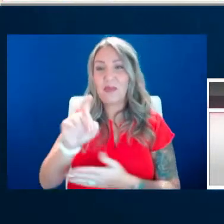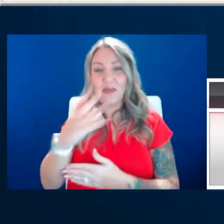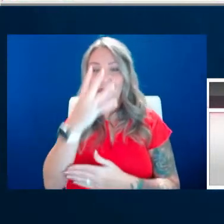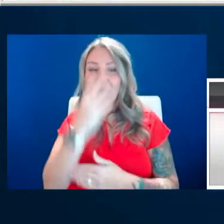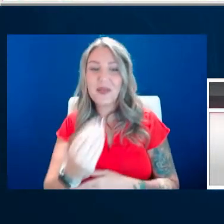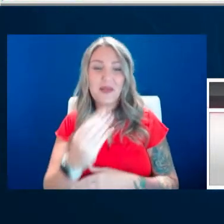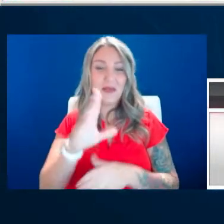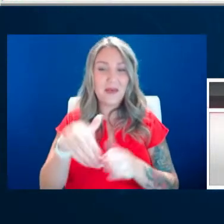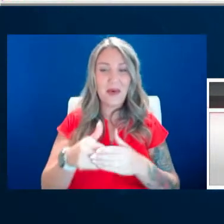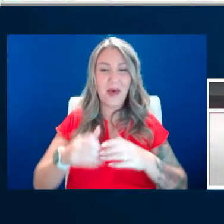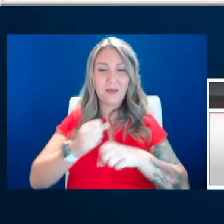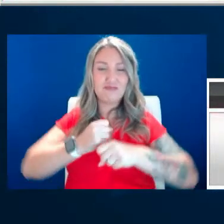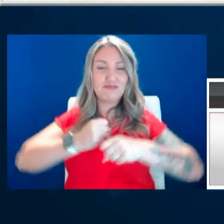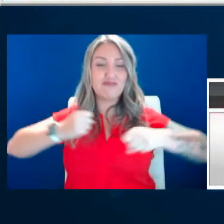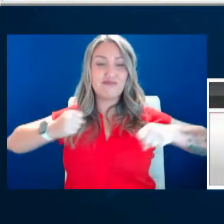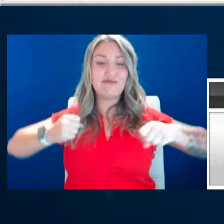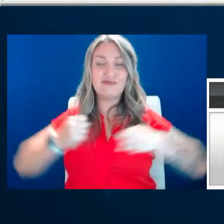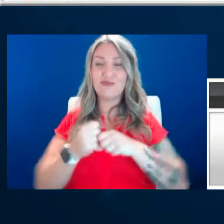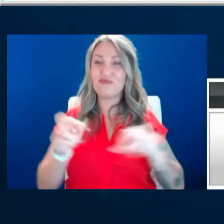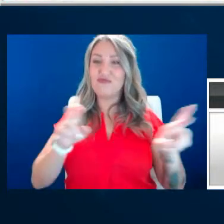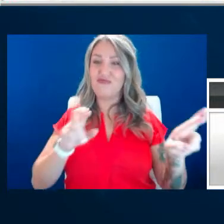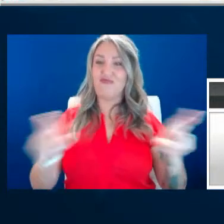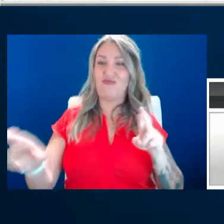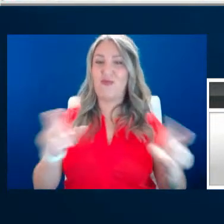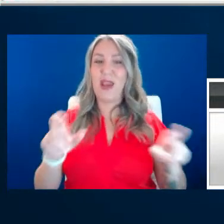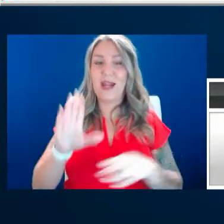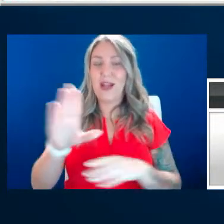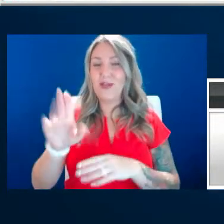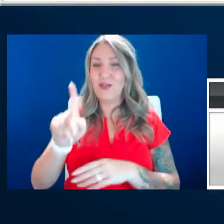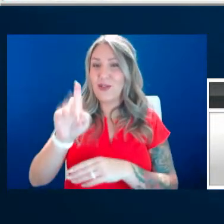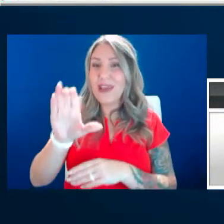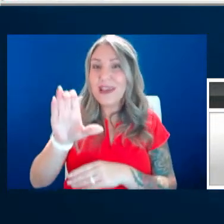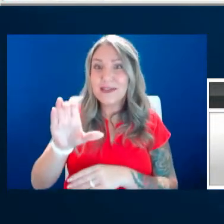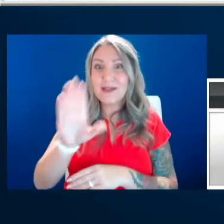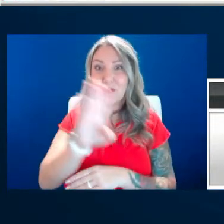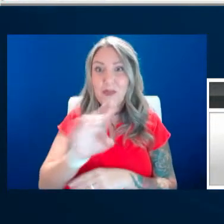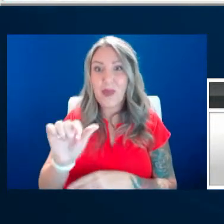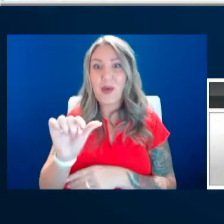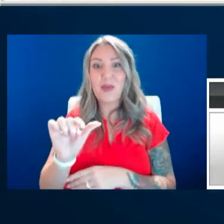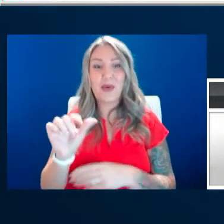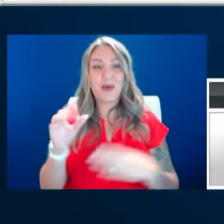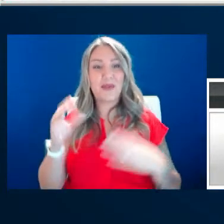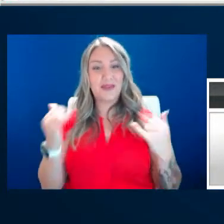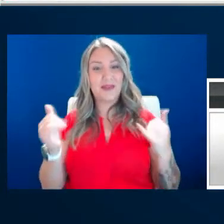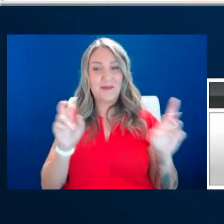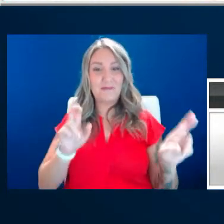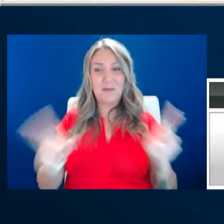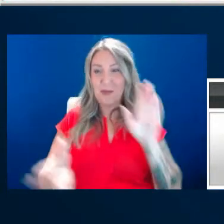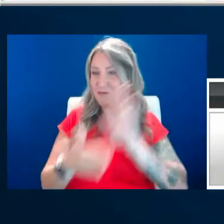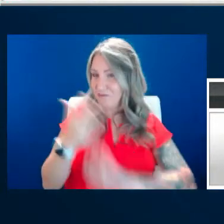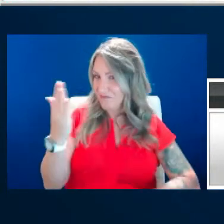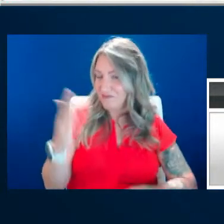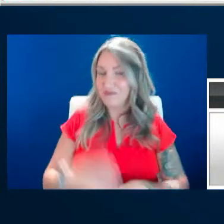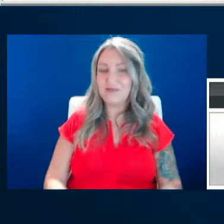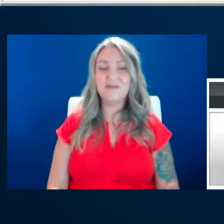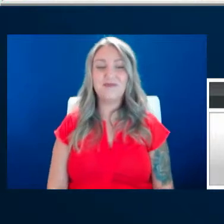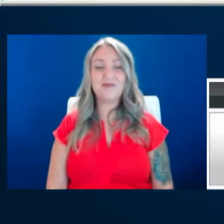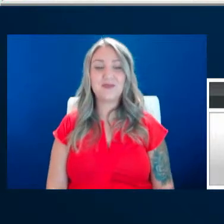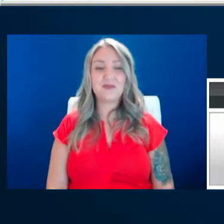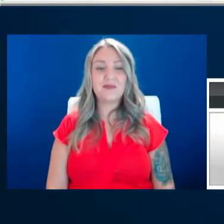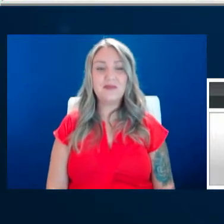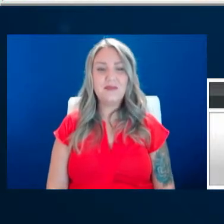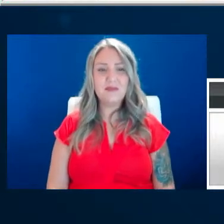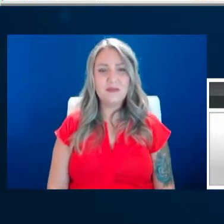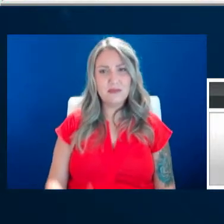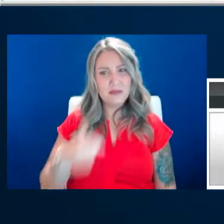out. They're ready. They've been prepped. They've had their Kansas City barbecue, and now they are ready to hit the road. So I think, am I doing